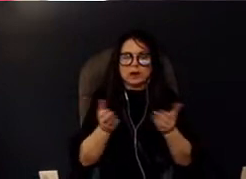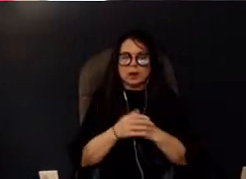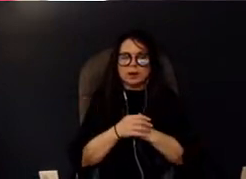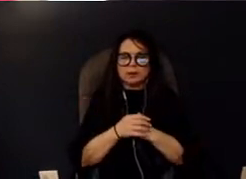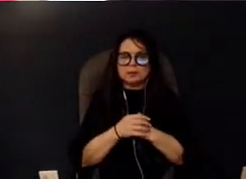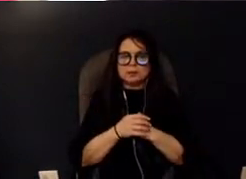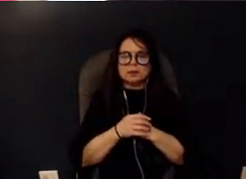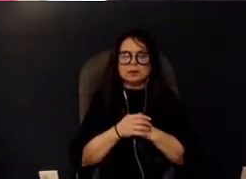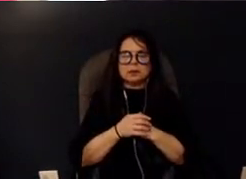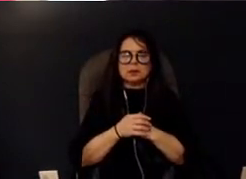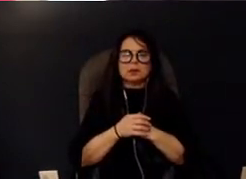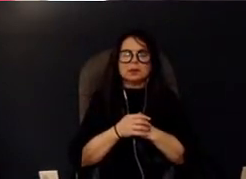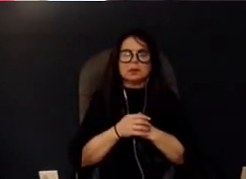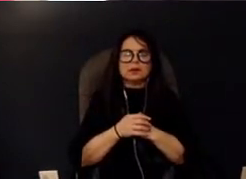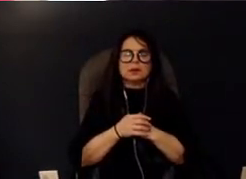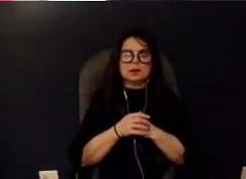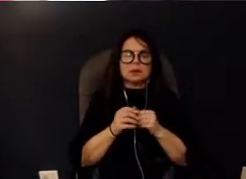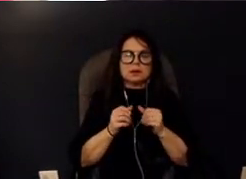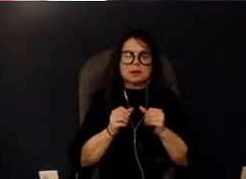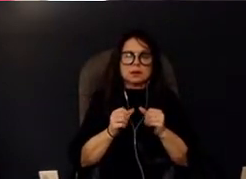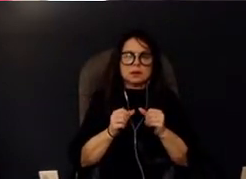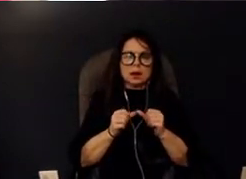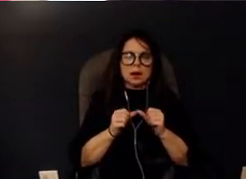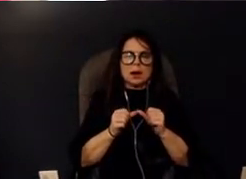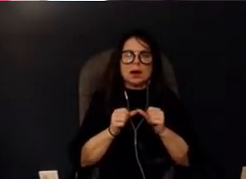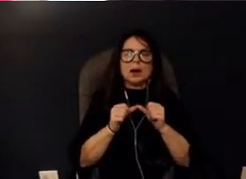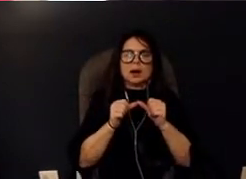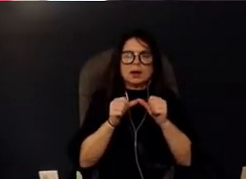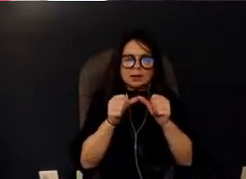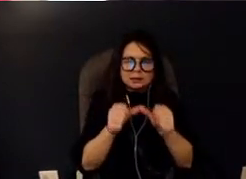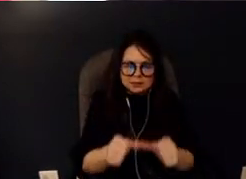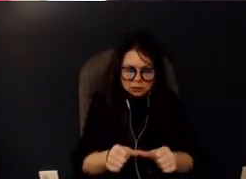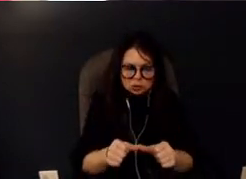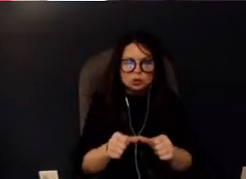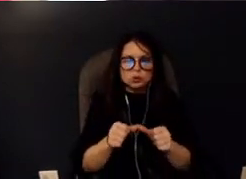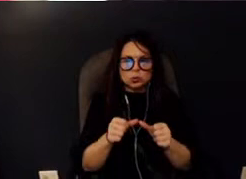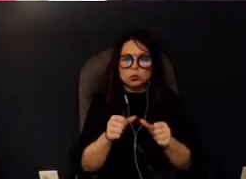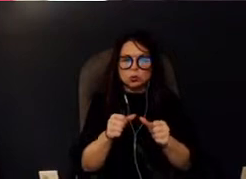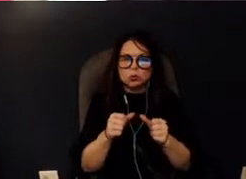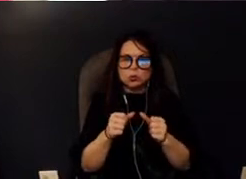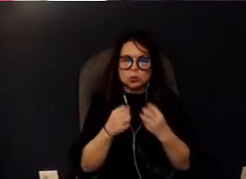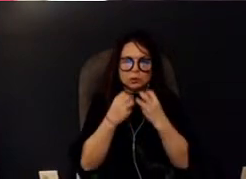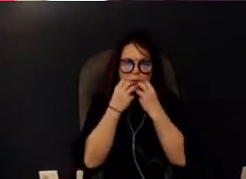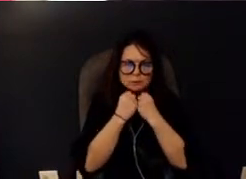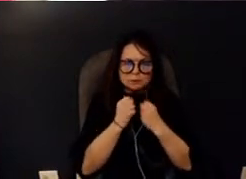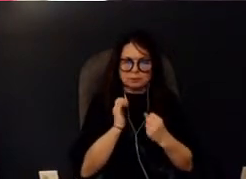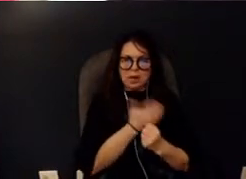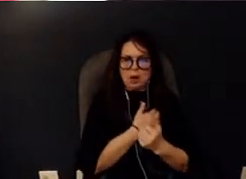that our residents, we have a responsibility to come together and